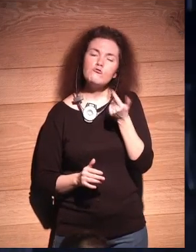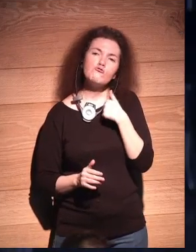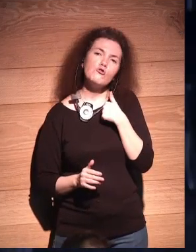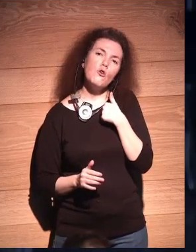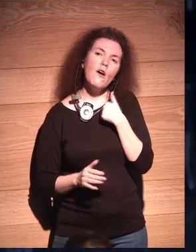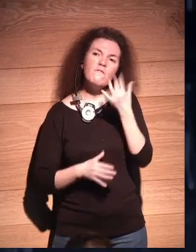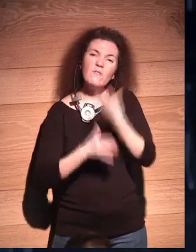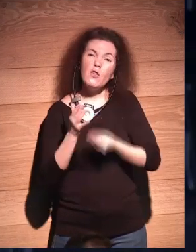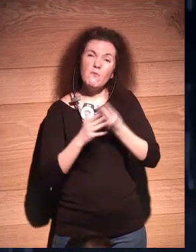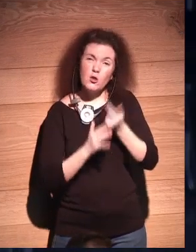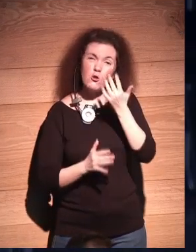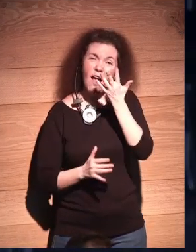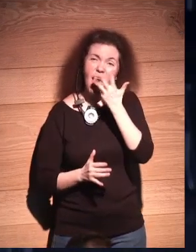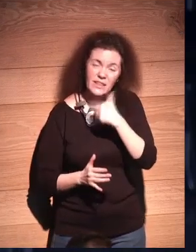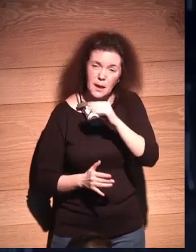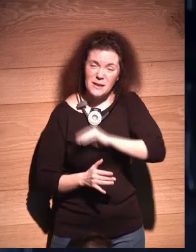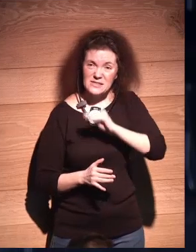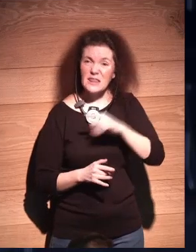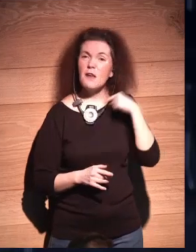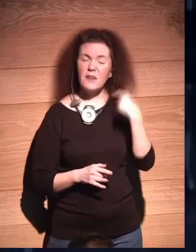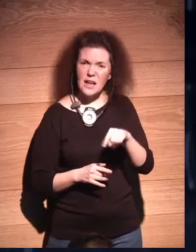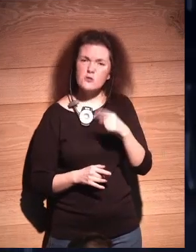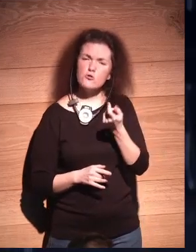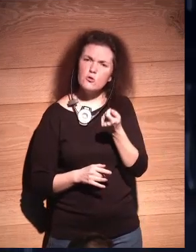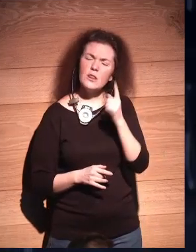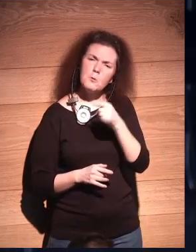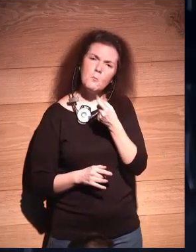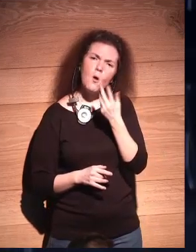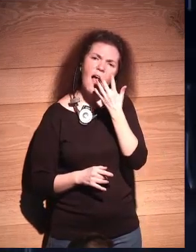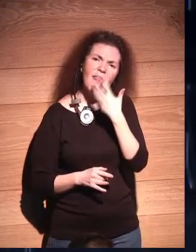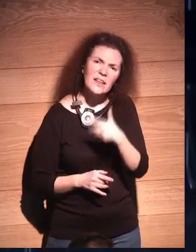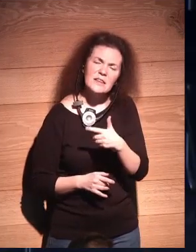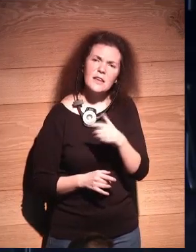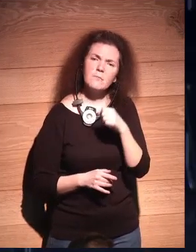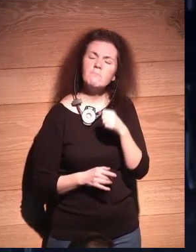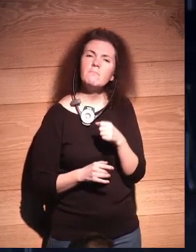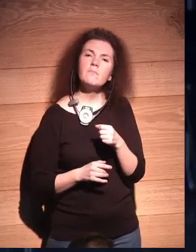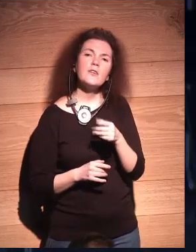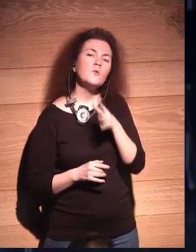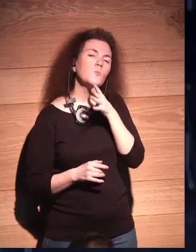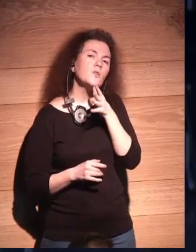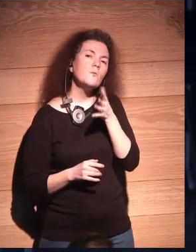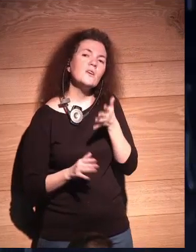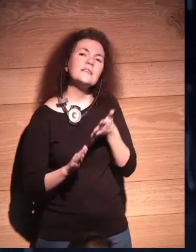a disciple of Brian Eno in that way, because every time I've worked with Brian Eno in the studio,